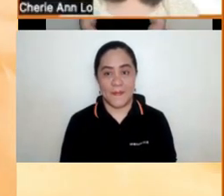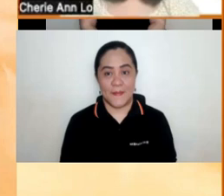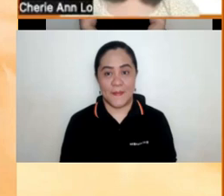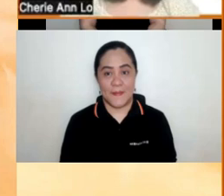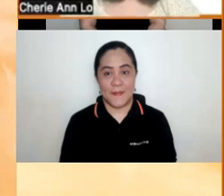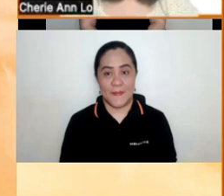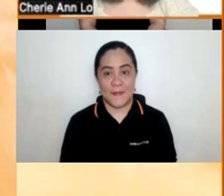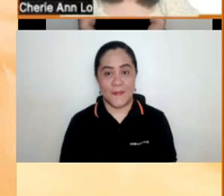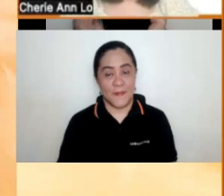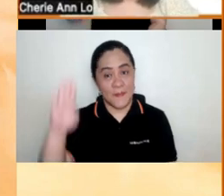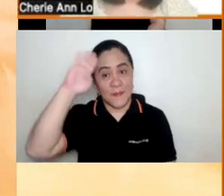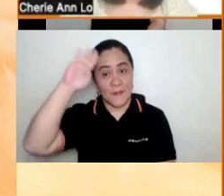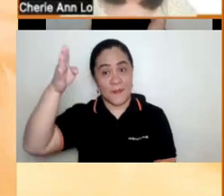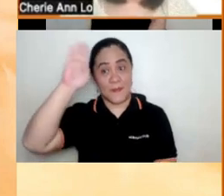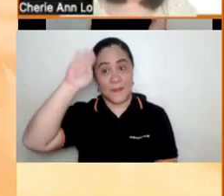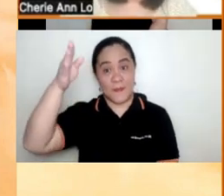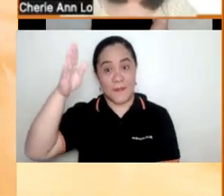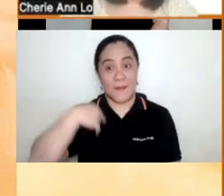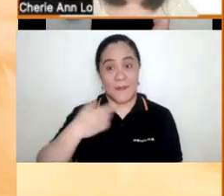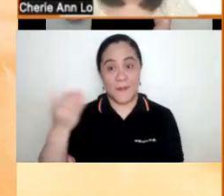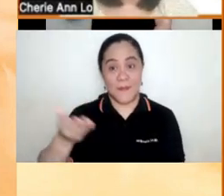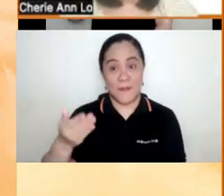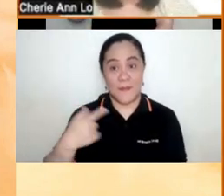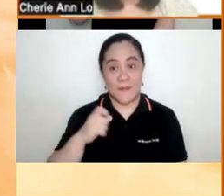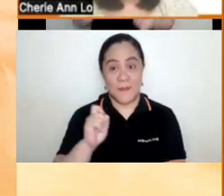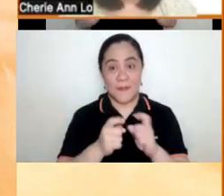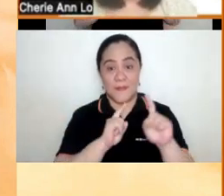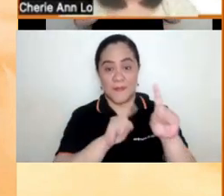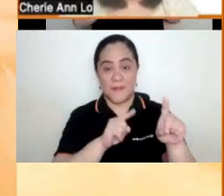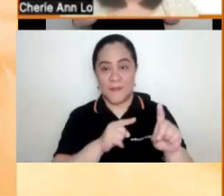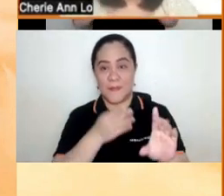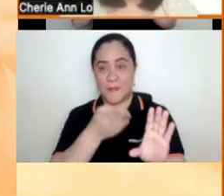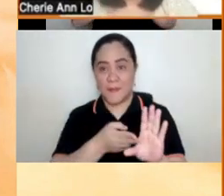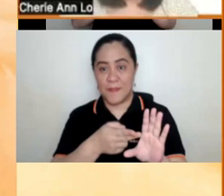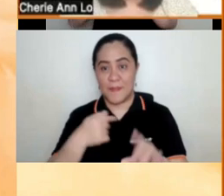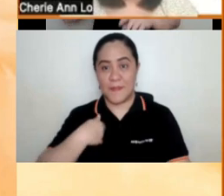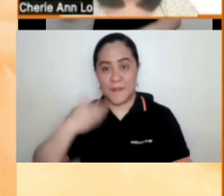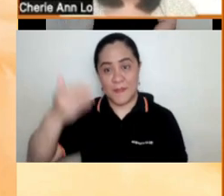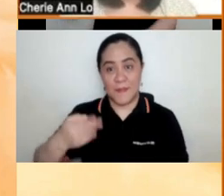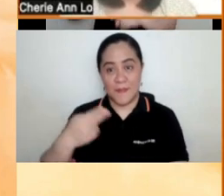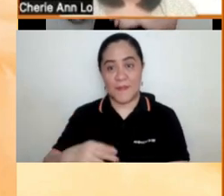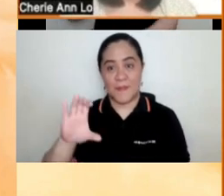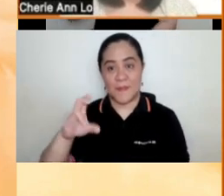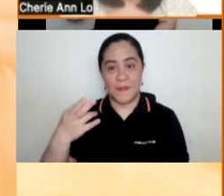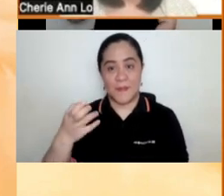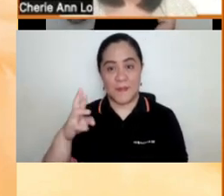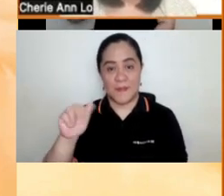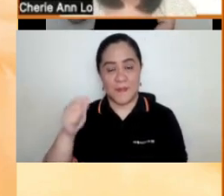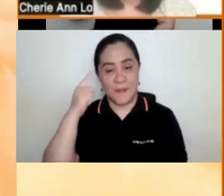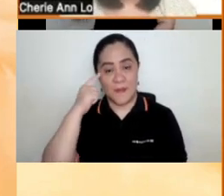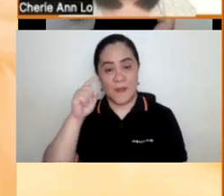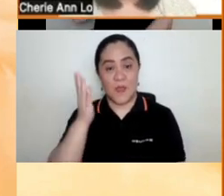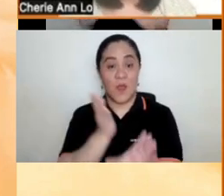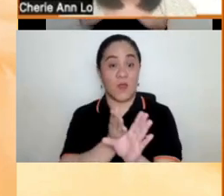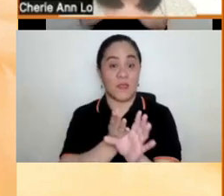Good morning, everyone, and thank you for taking the time to attend this webinar. So my name is Cherry, and I'm the co-head for clinical